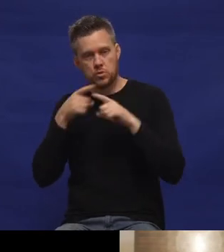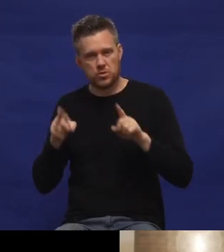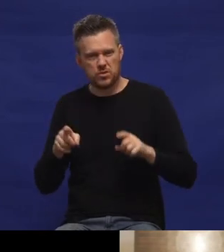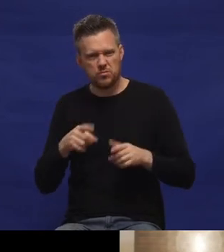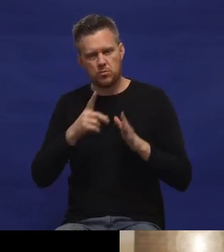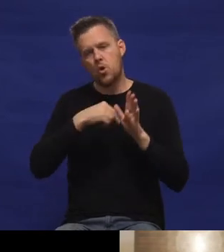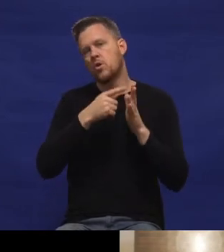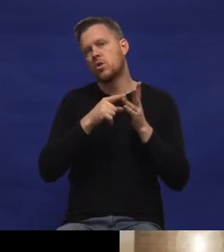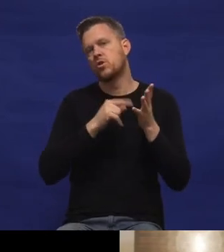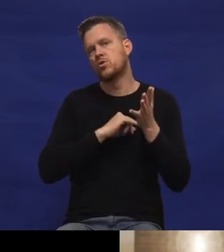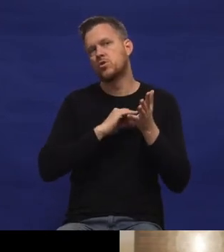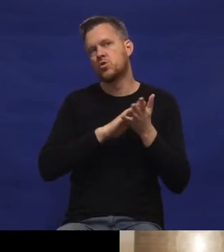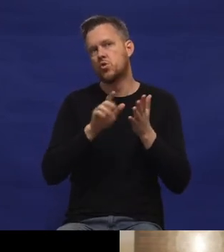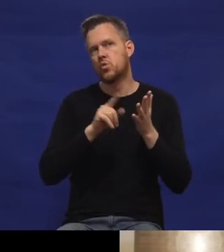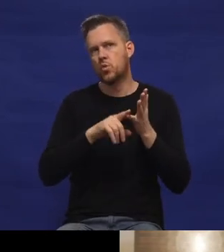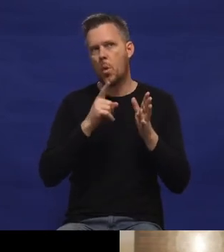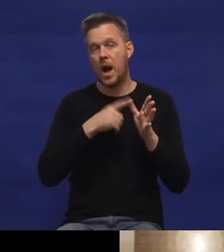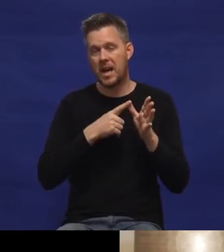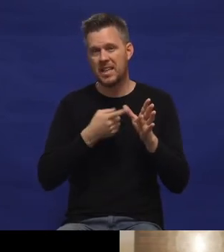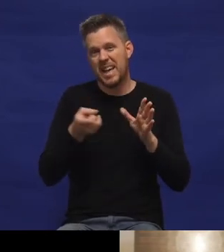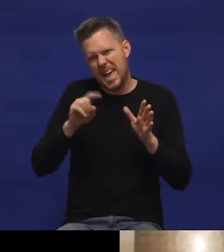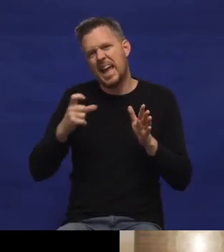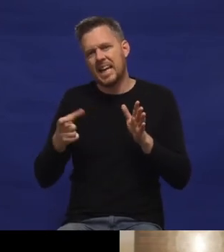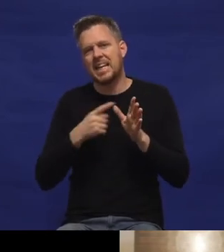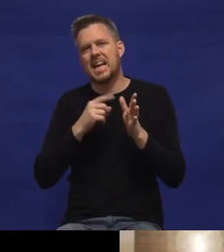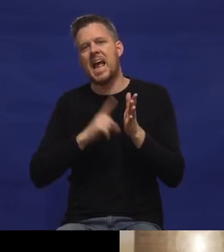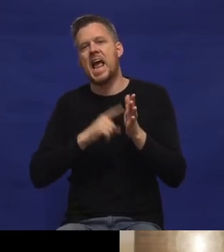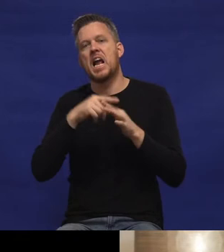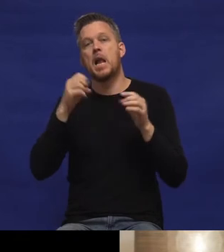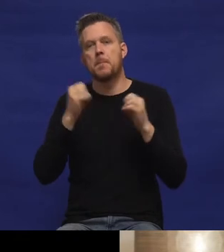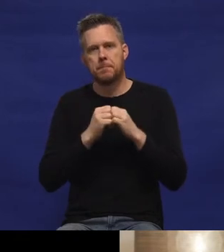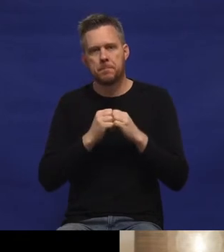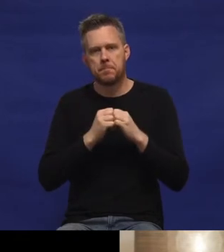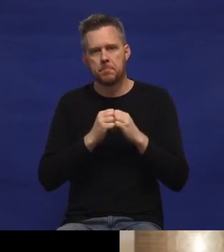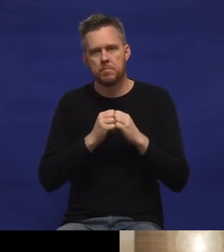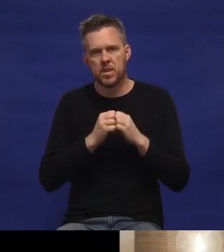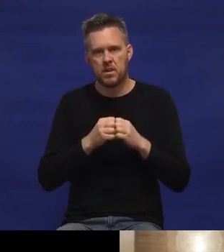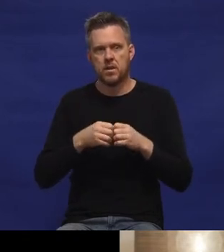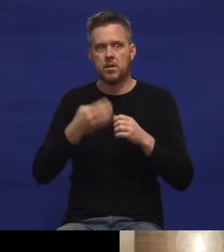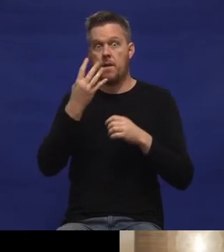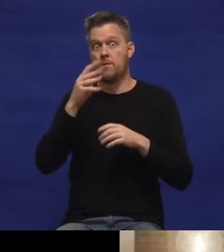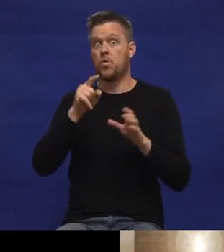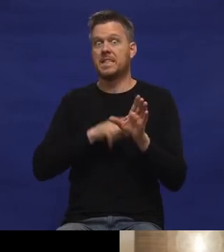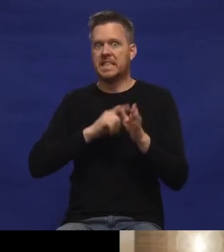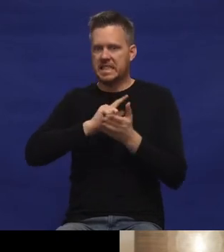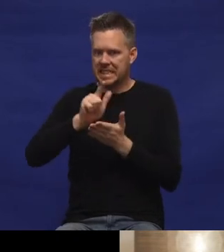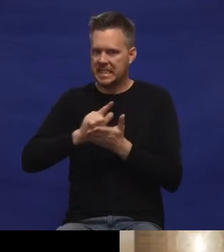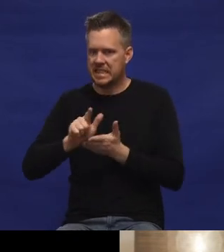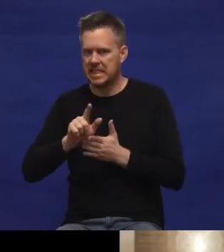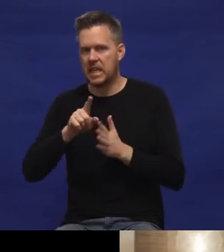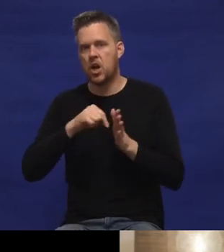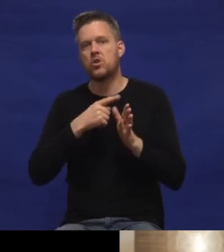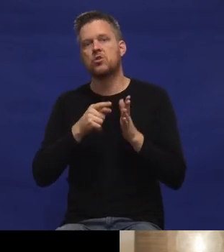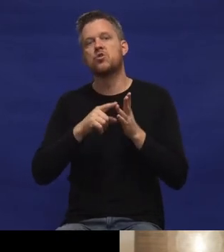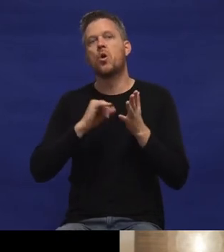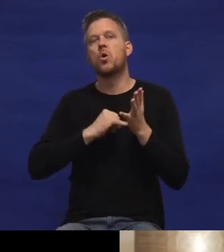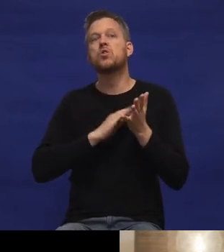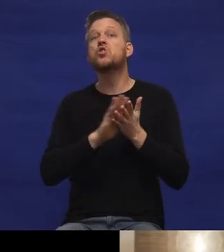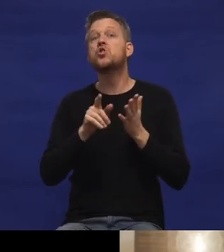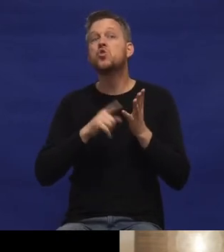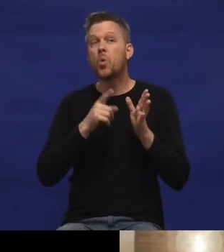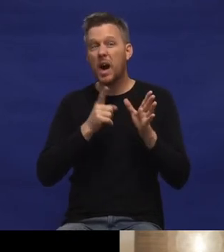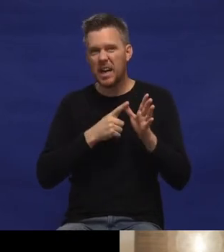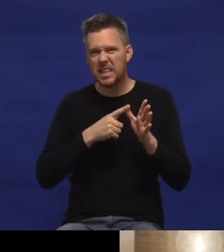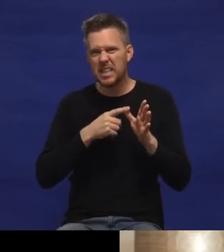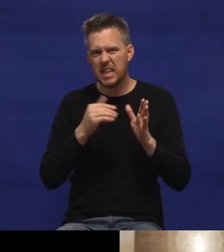and Caleb. Well, four decades on, Joshua is now at the helm. He's in charge of the nation of Israel, and he is